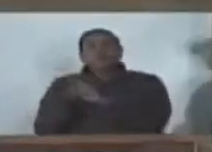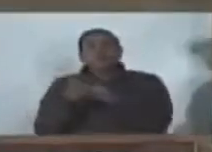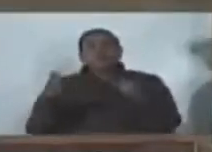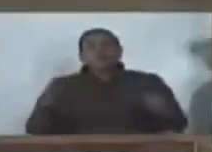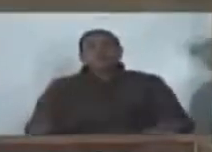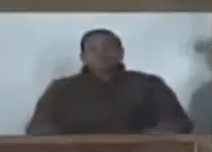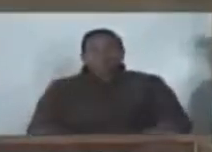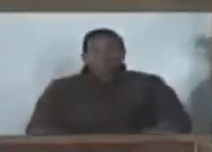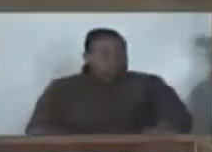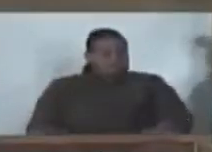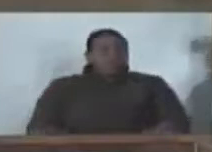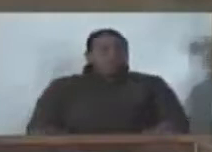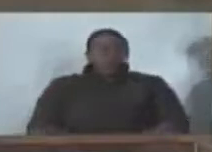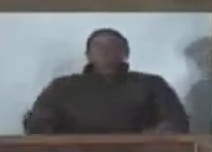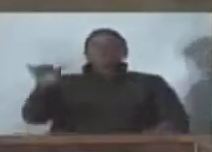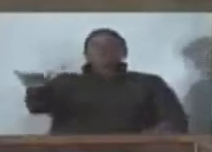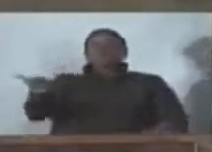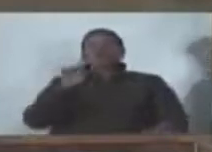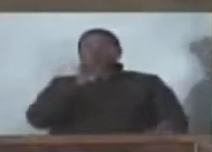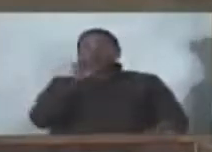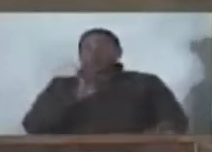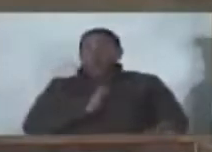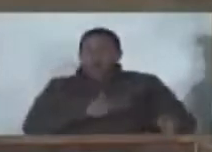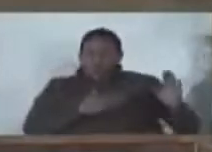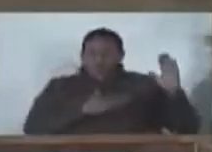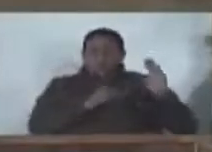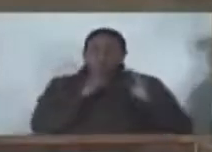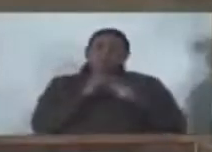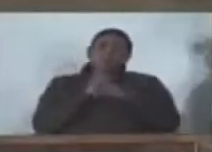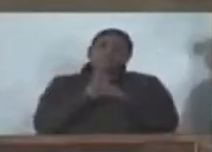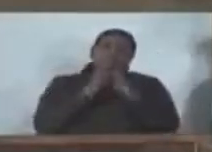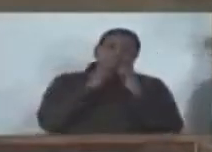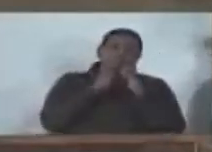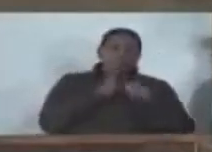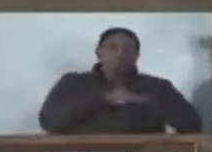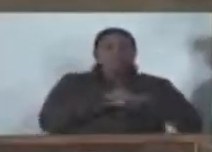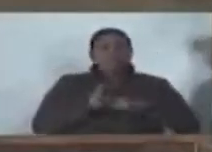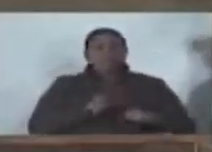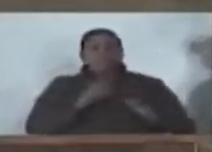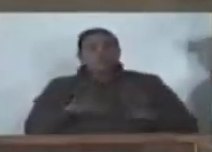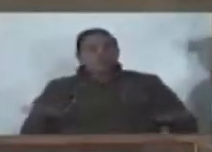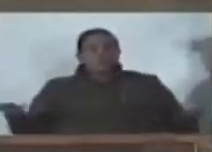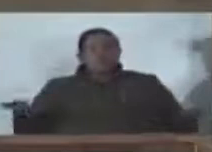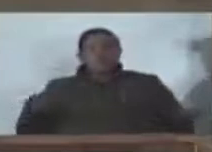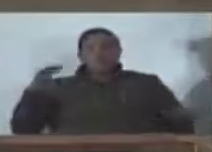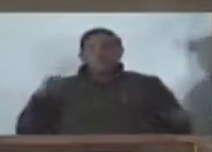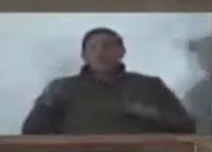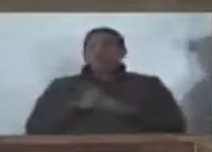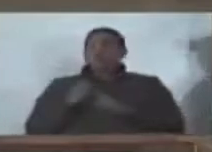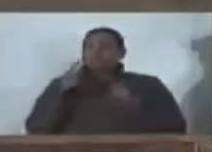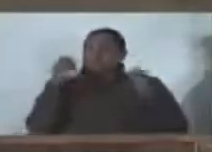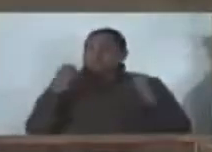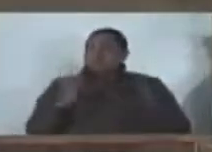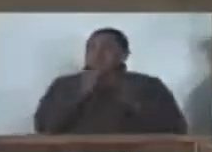In remaining true to our commitment to the care and protection of our children, Mr. Speaker, the number of child abuse cases that have